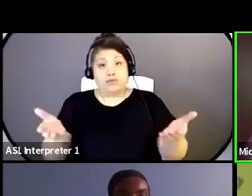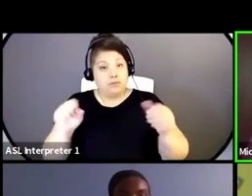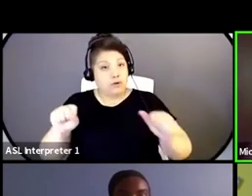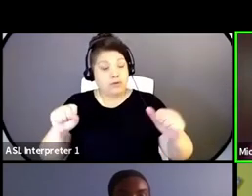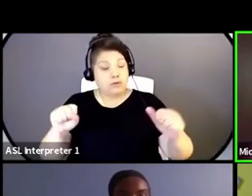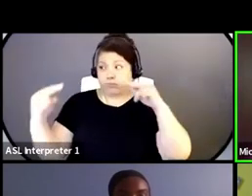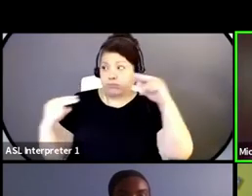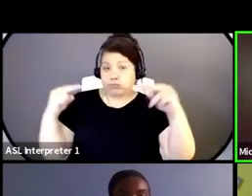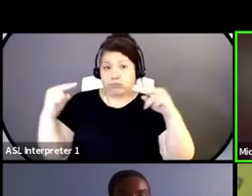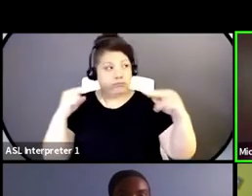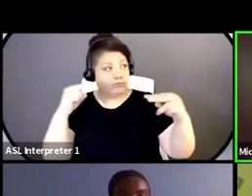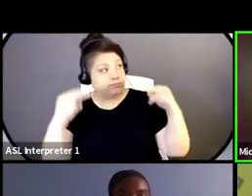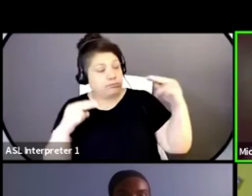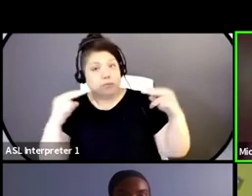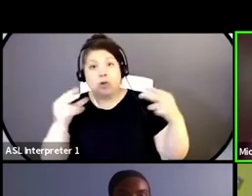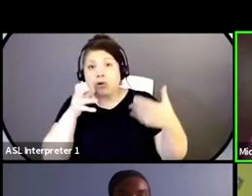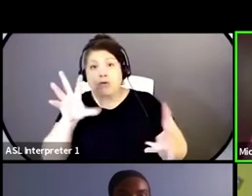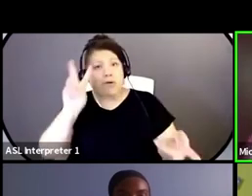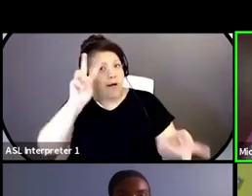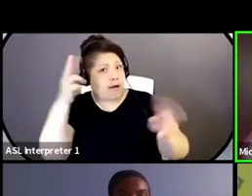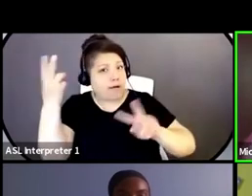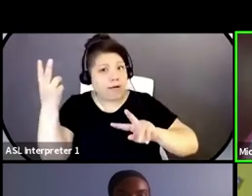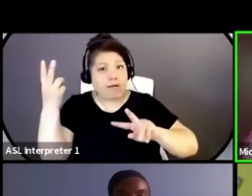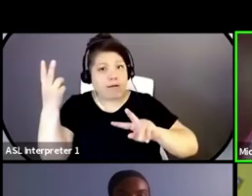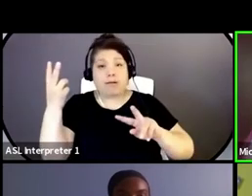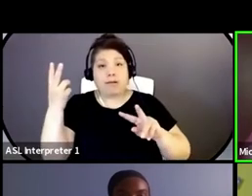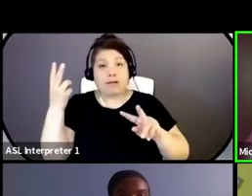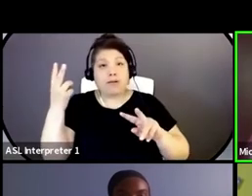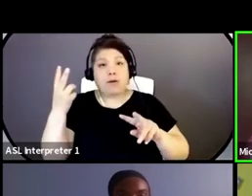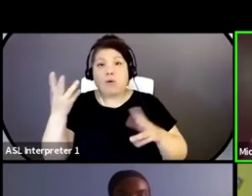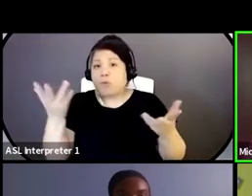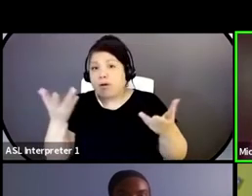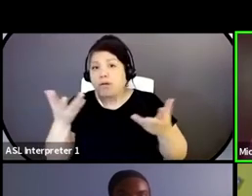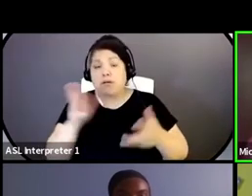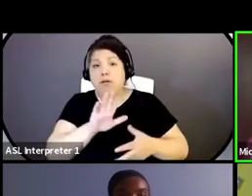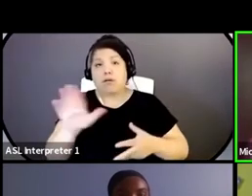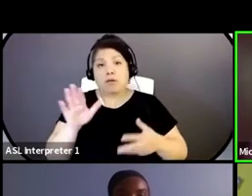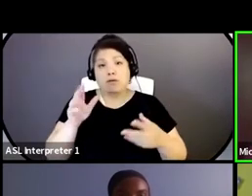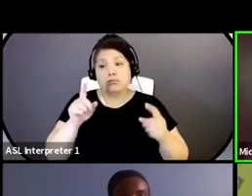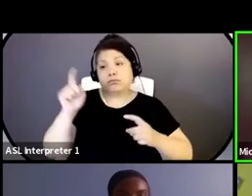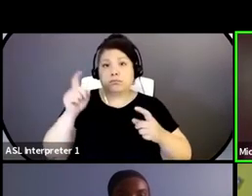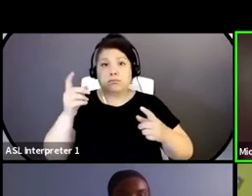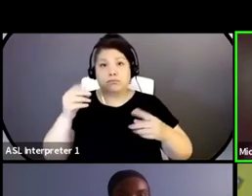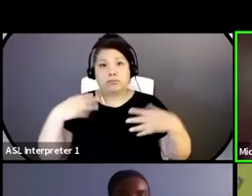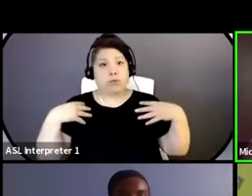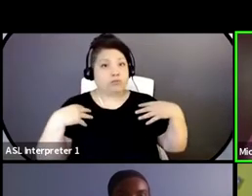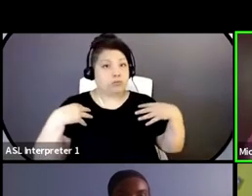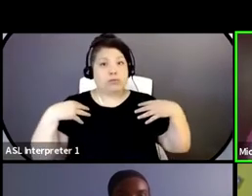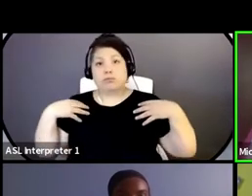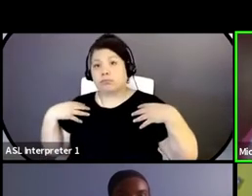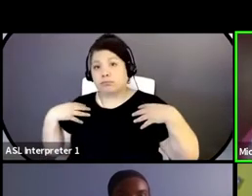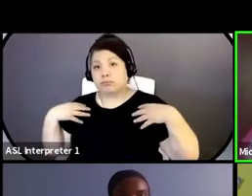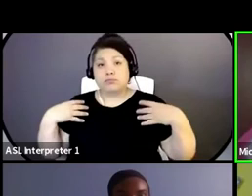have misinterpretation of people's movements or anything like it happened in Quebec.